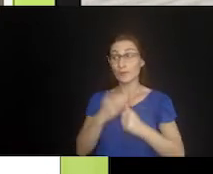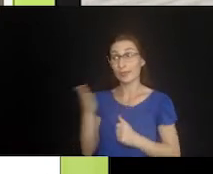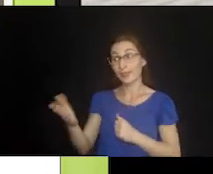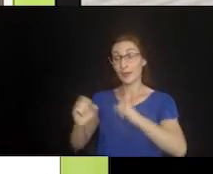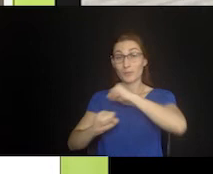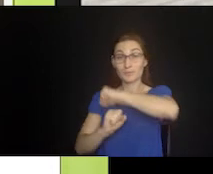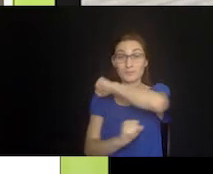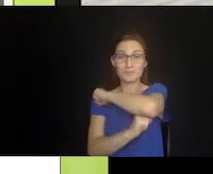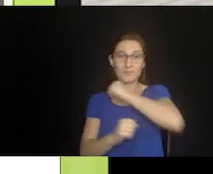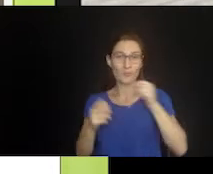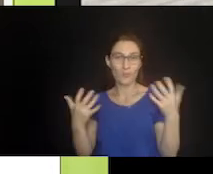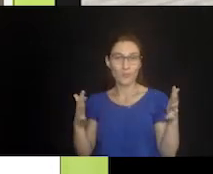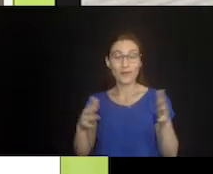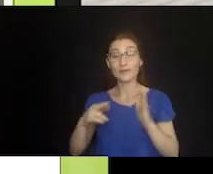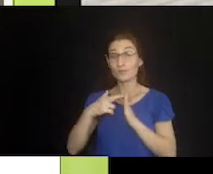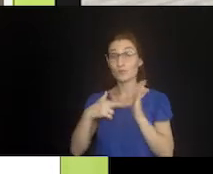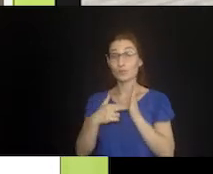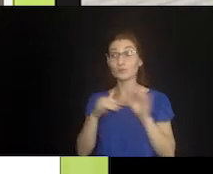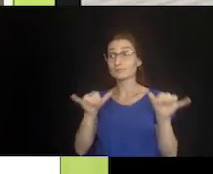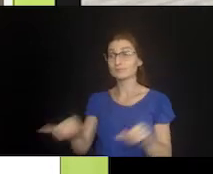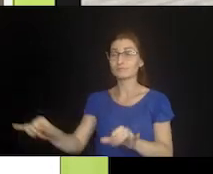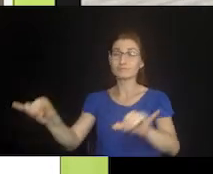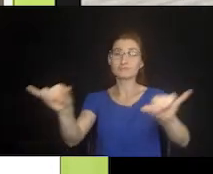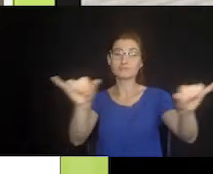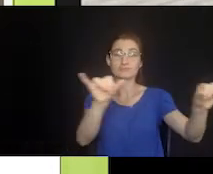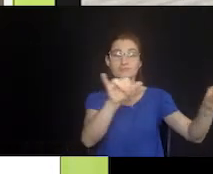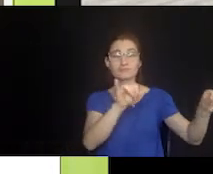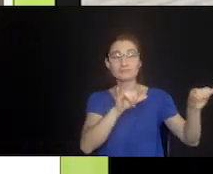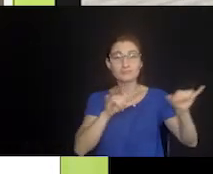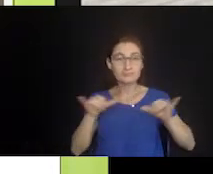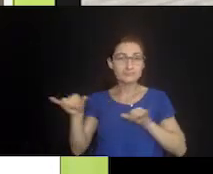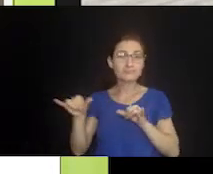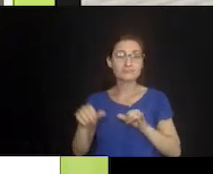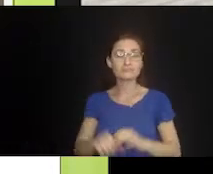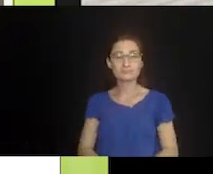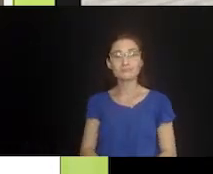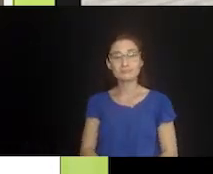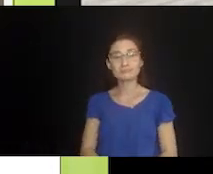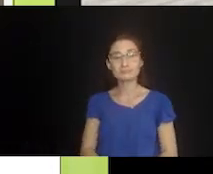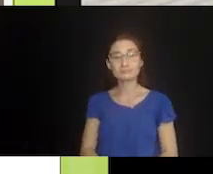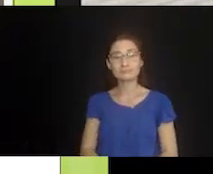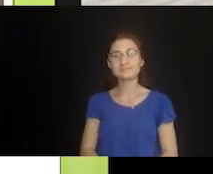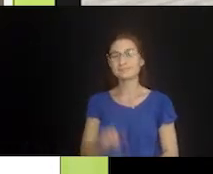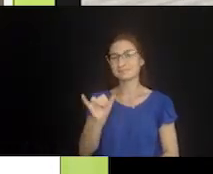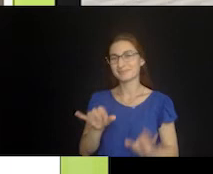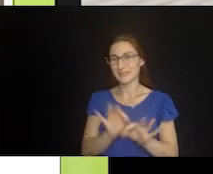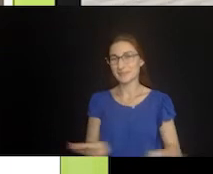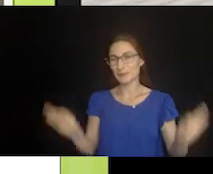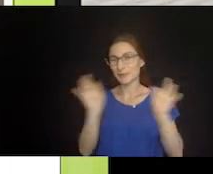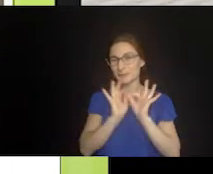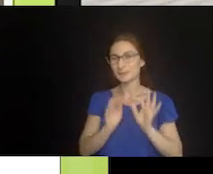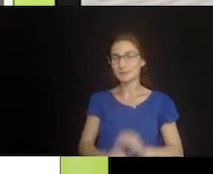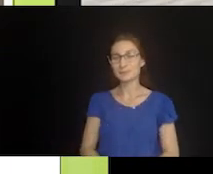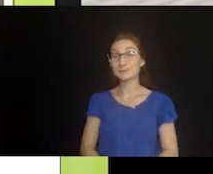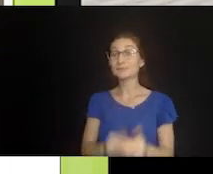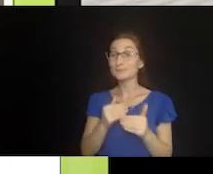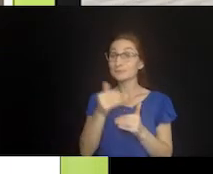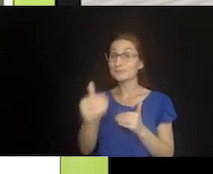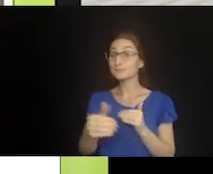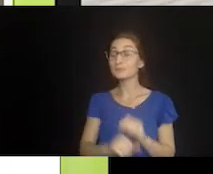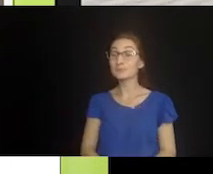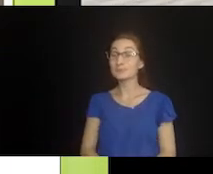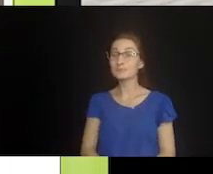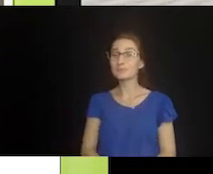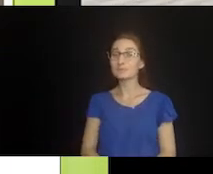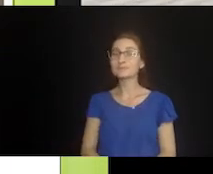that you can stand on and say, hey, these are the rules. Everybody has the same rules and whatnot. So that